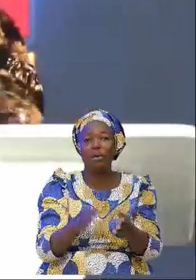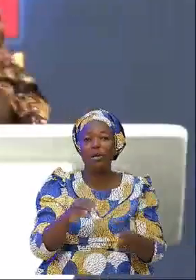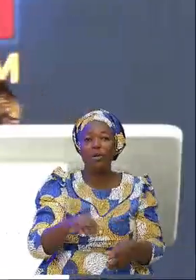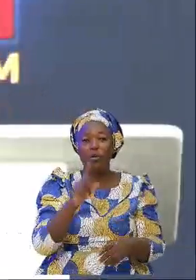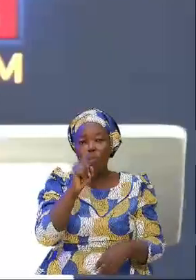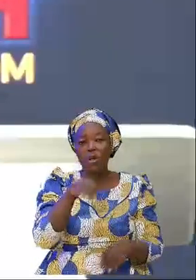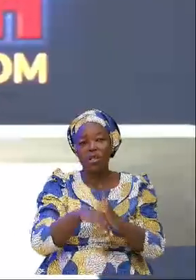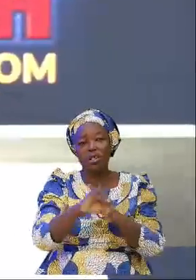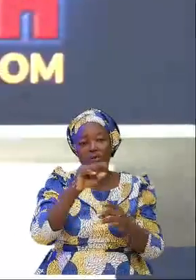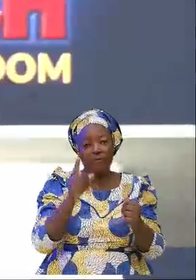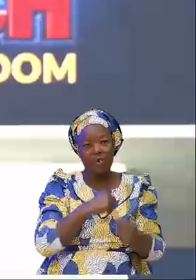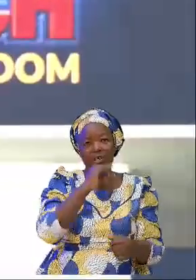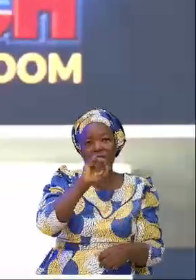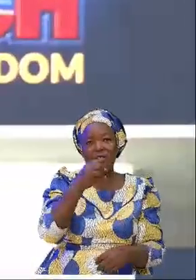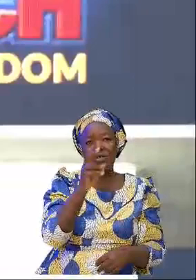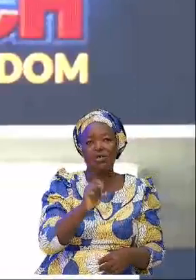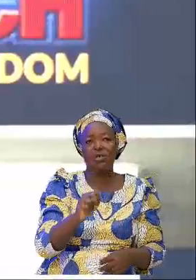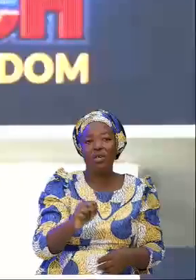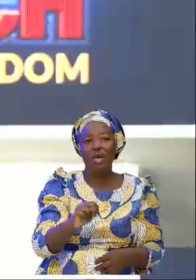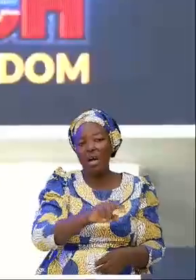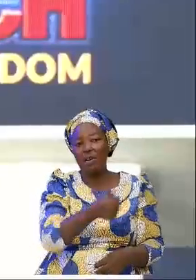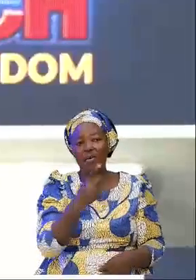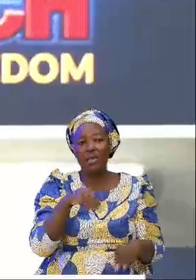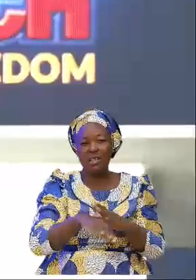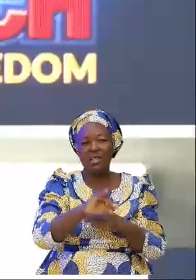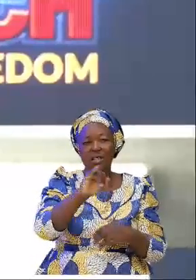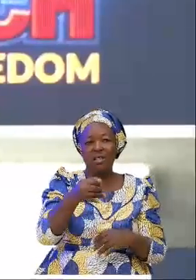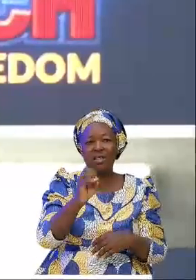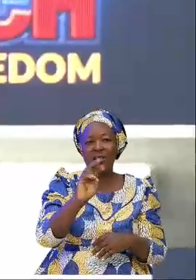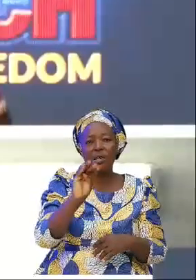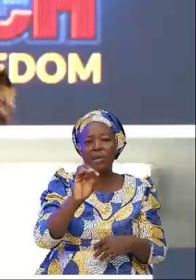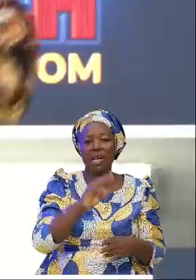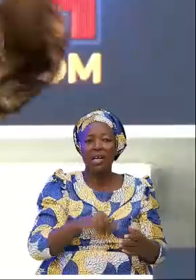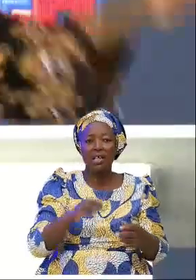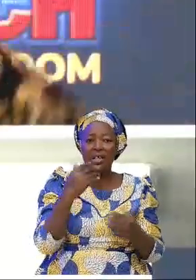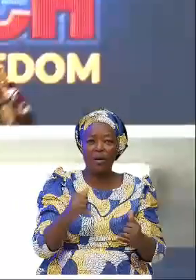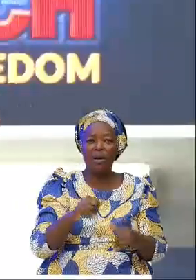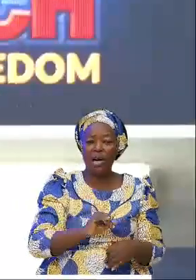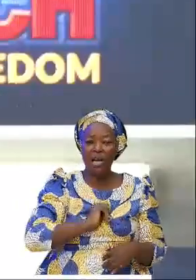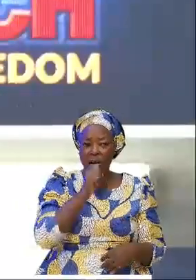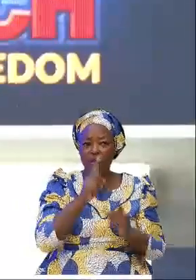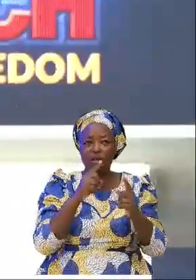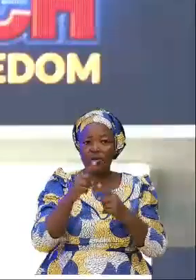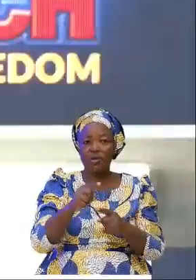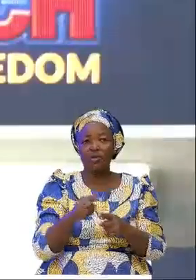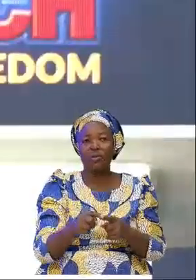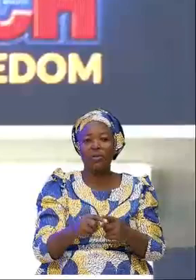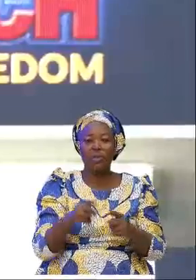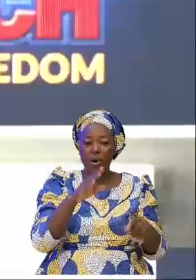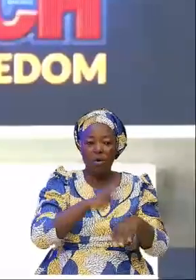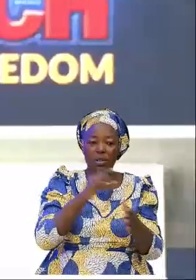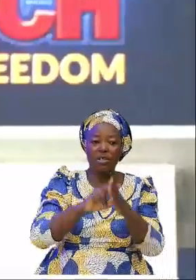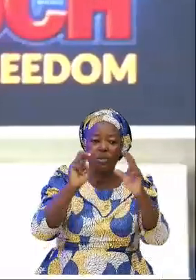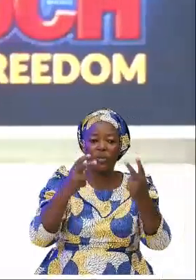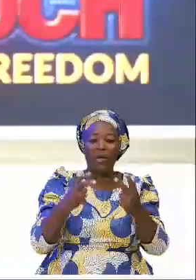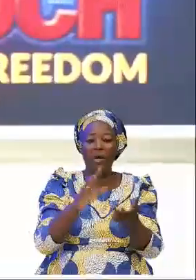we look at those passages, one in John, 1 John, the other one in Jeremiah, I'm talking to